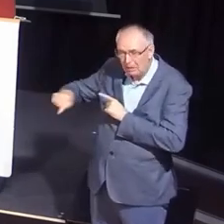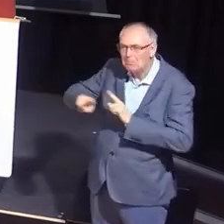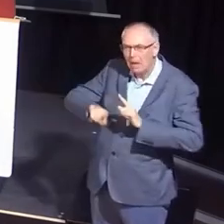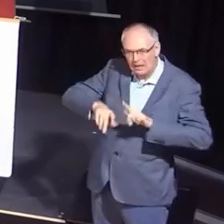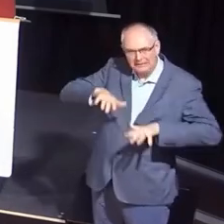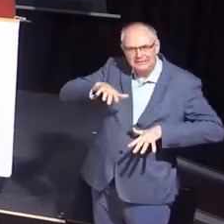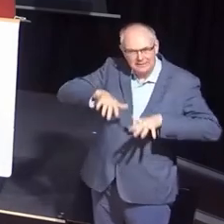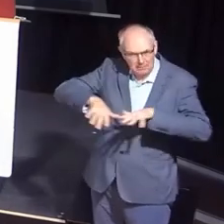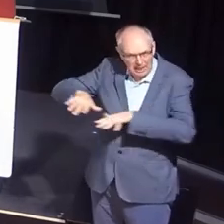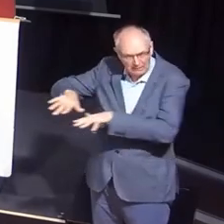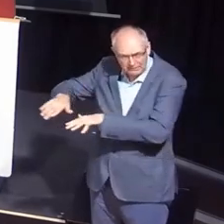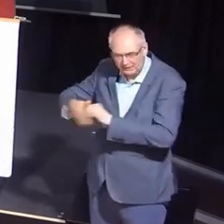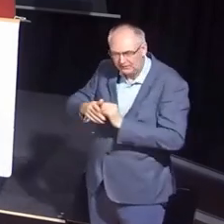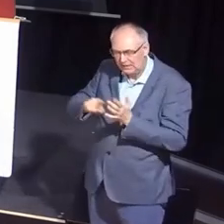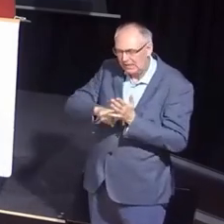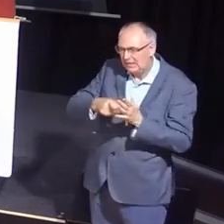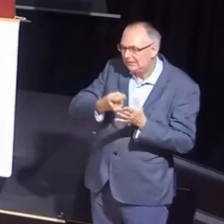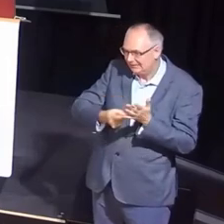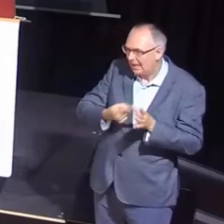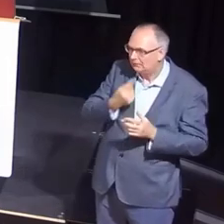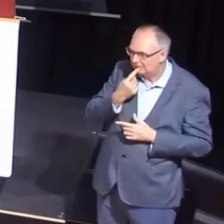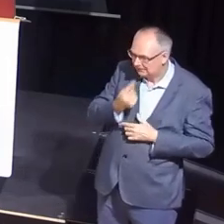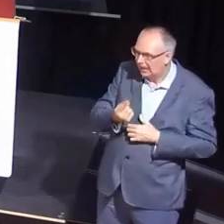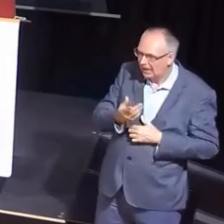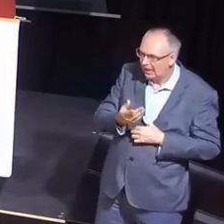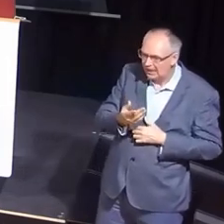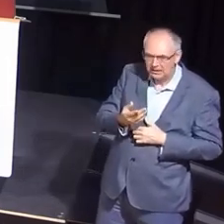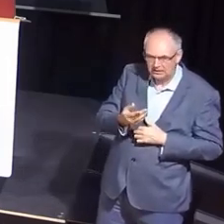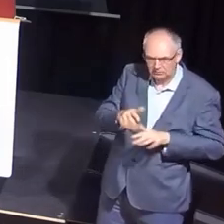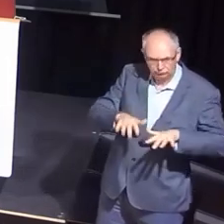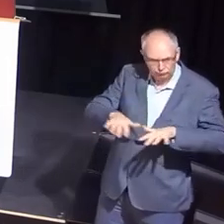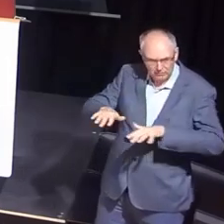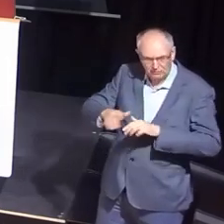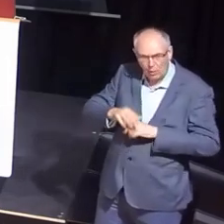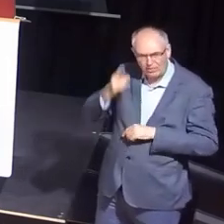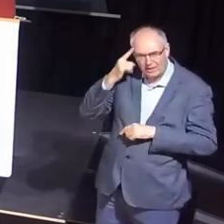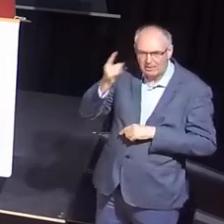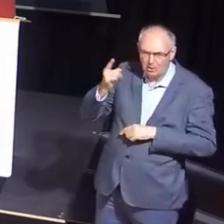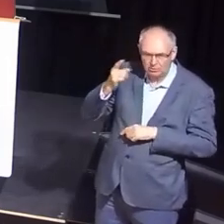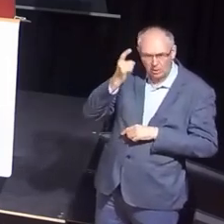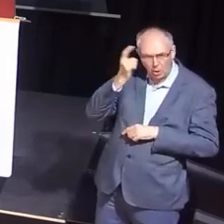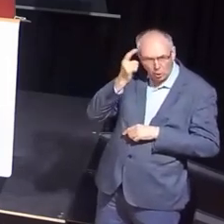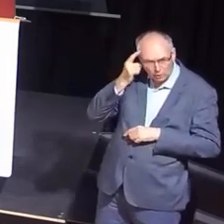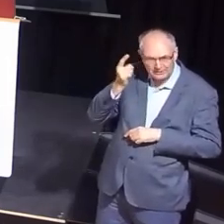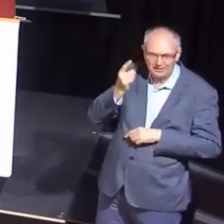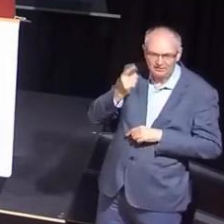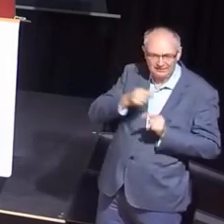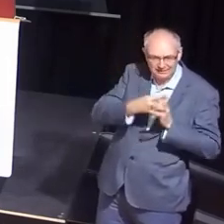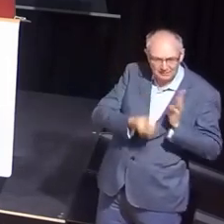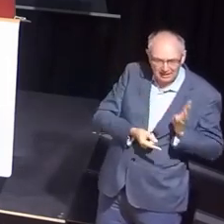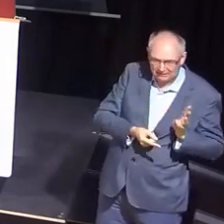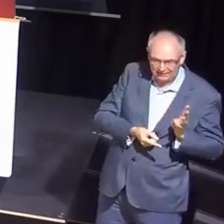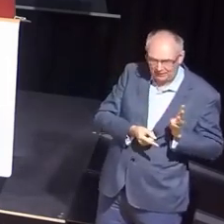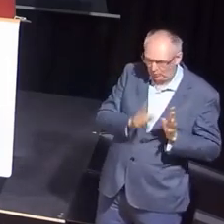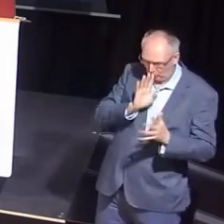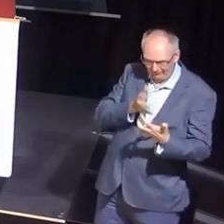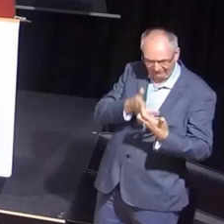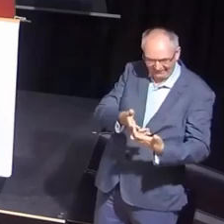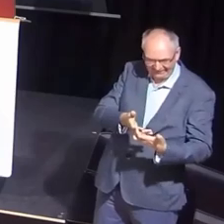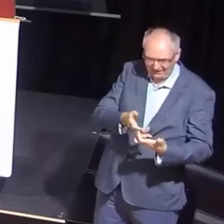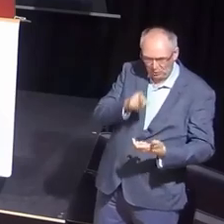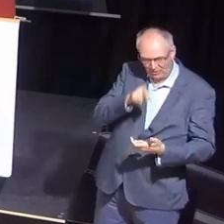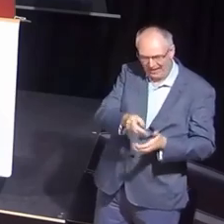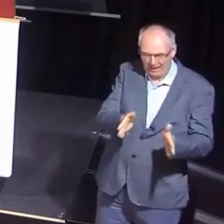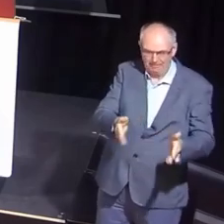similarities, and as Tara mentioned, there are a lot of differences. So when you're thinking about people with cognitive disabilities, we definitely do not fit into a clean box.